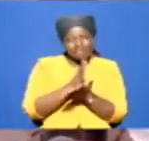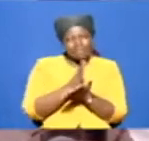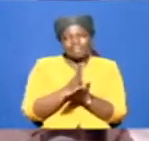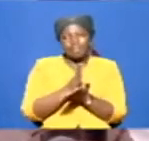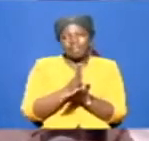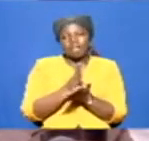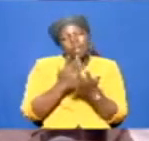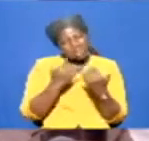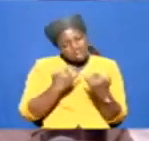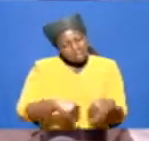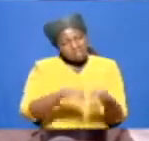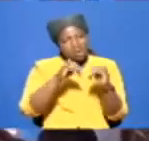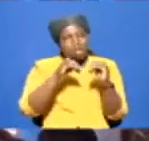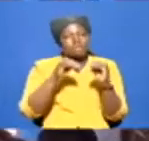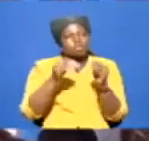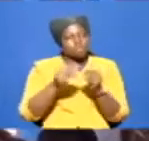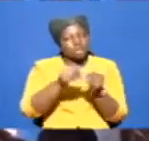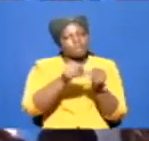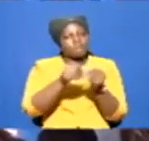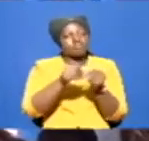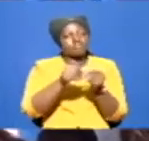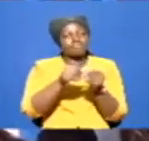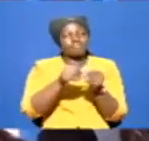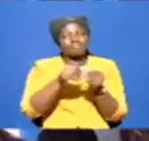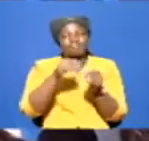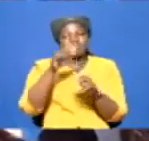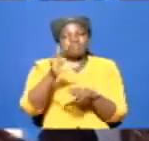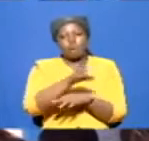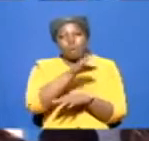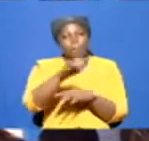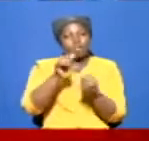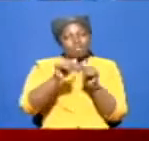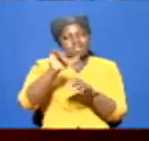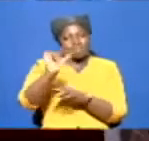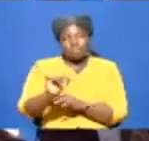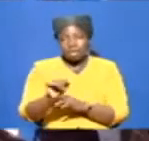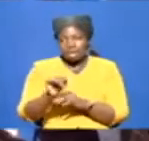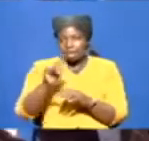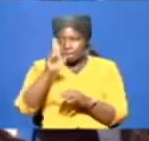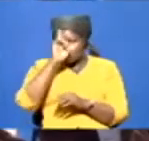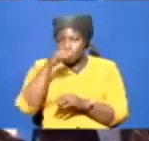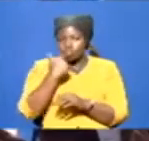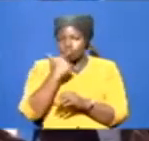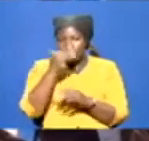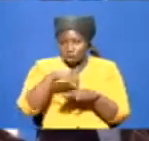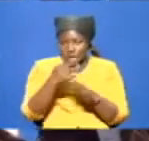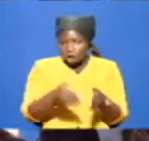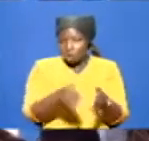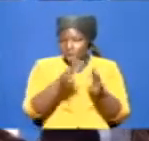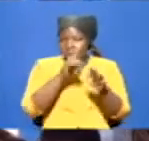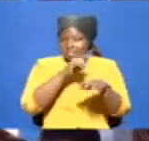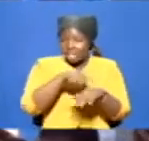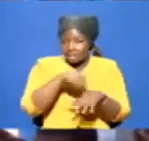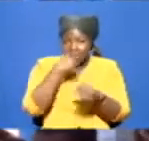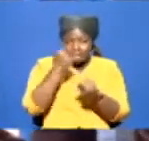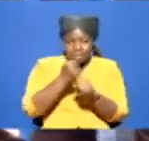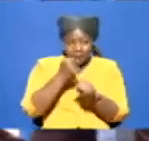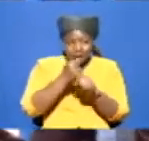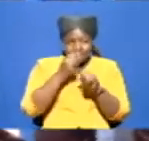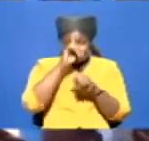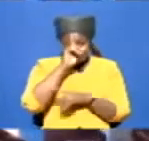tumejaribu kumaliza maneno pombaramu. Kwa hivyo wale officers ambao wako kwa barabara wakitilia manane,